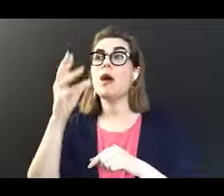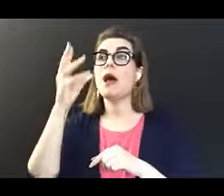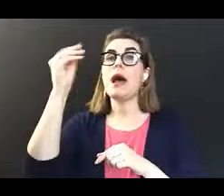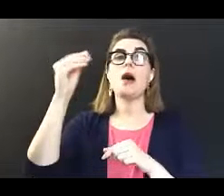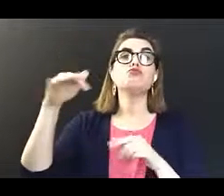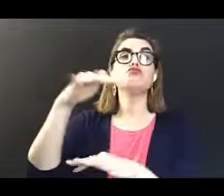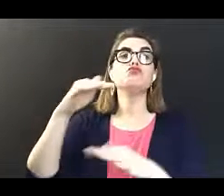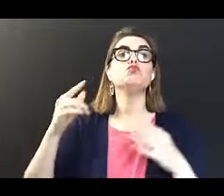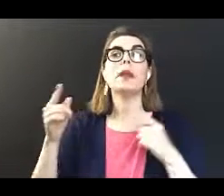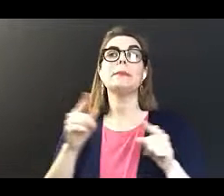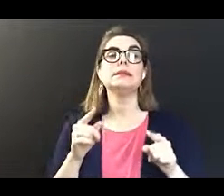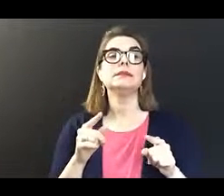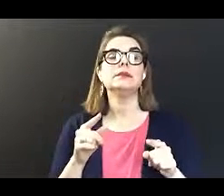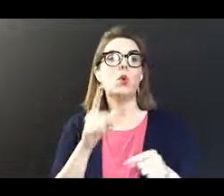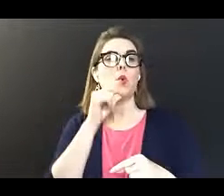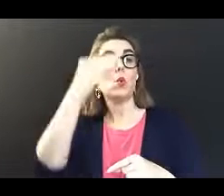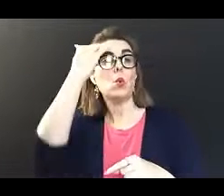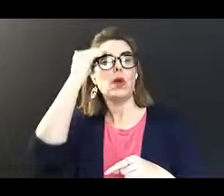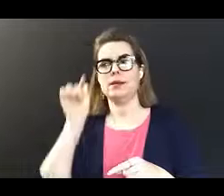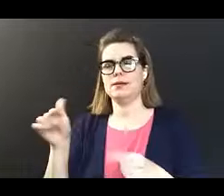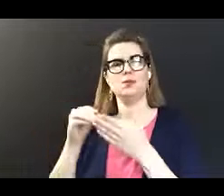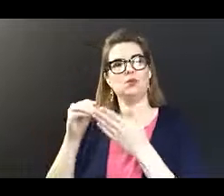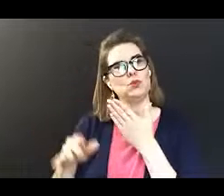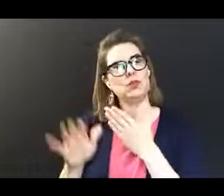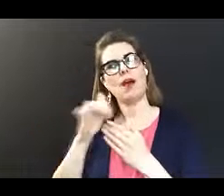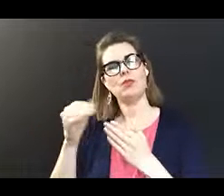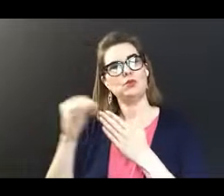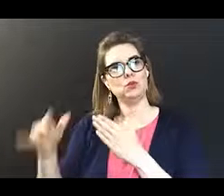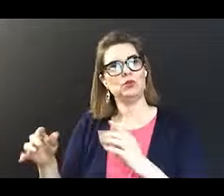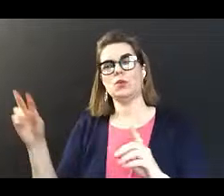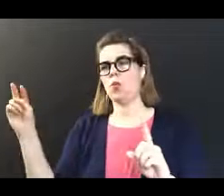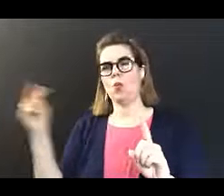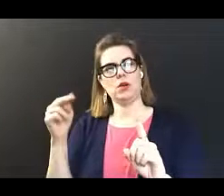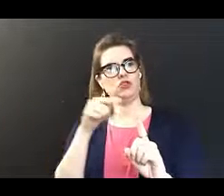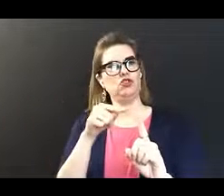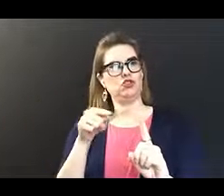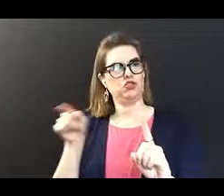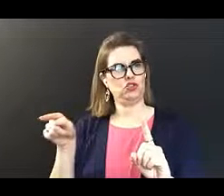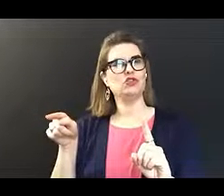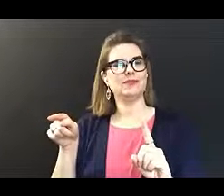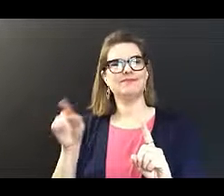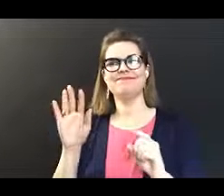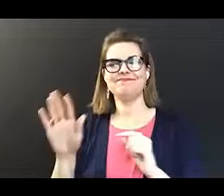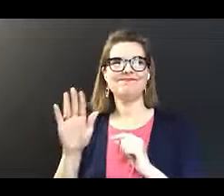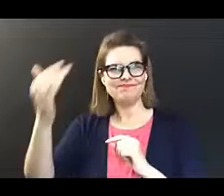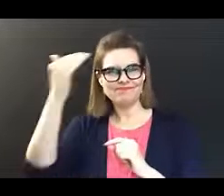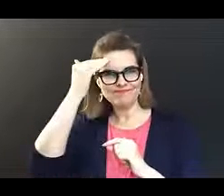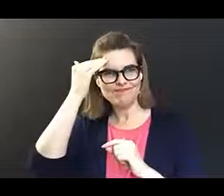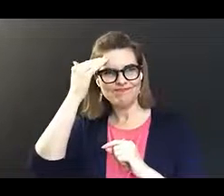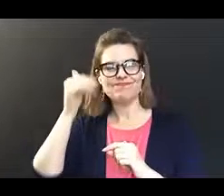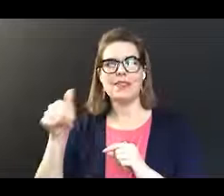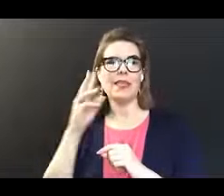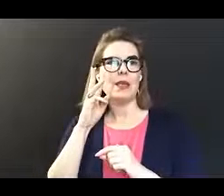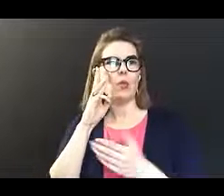the ones that find out about it the last, it's usually the kids themselves that are that funnel. They're sort of like the ones that are witnessing